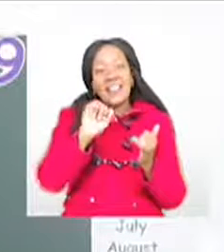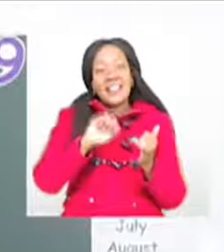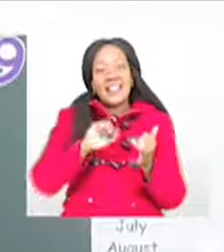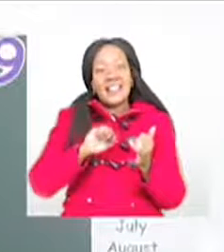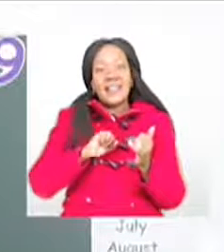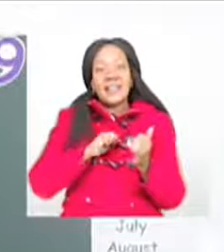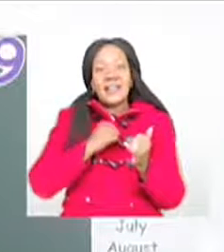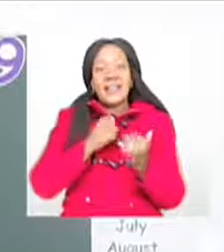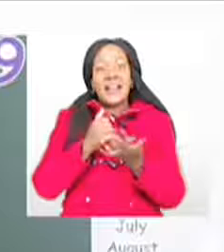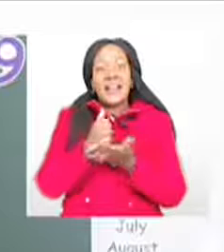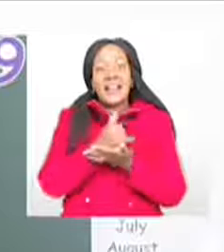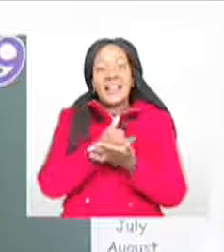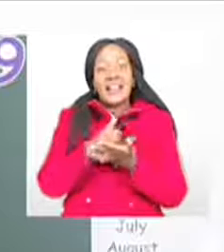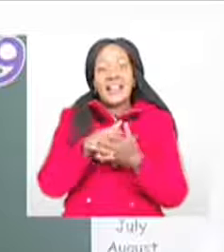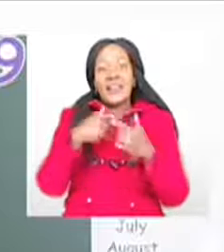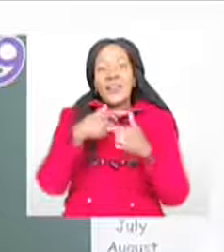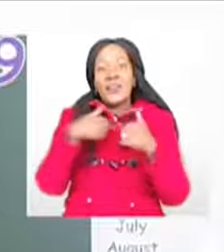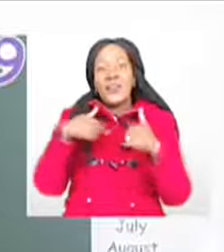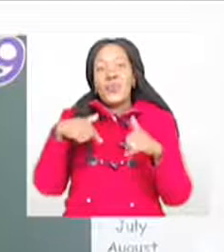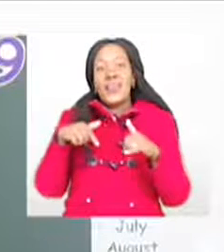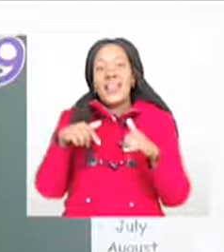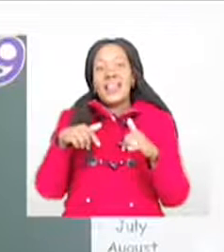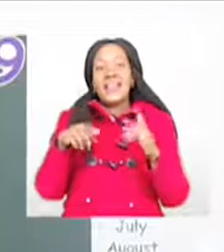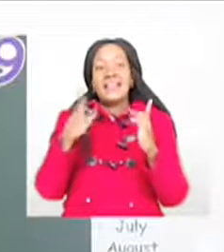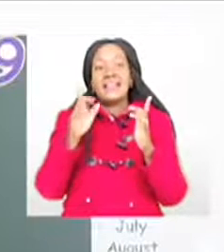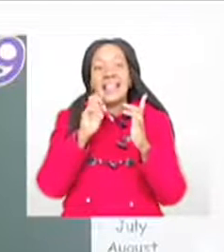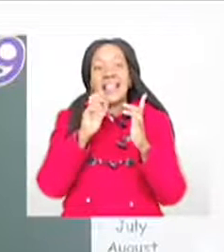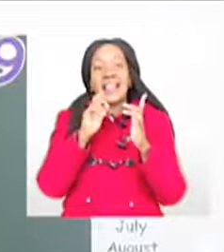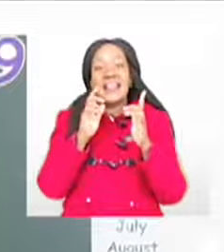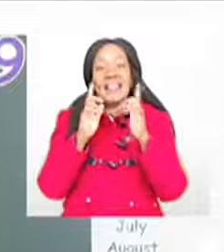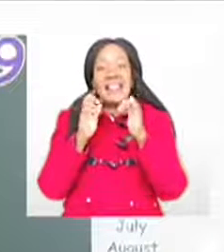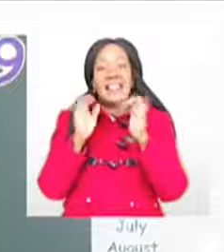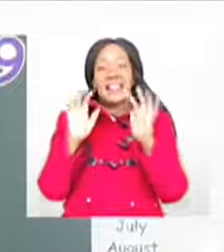your hands and mine are clean. We have